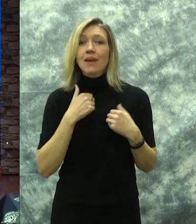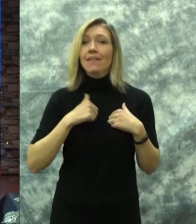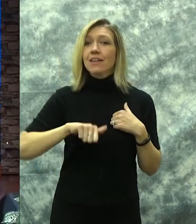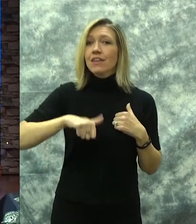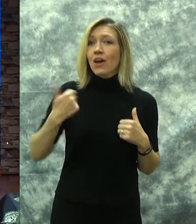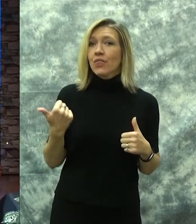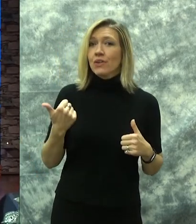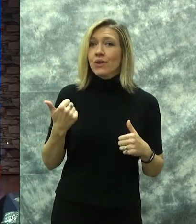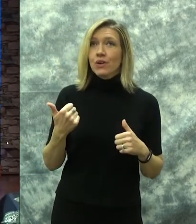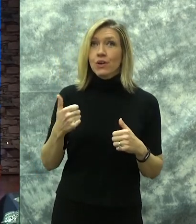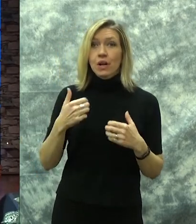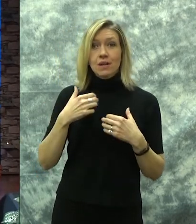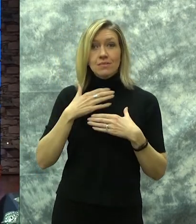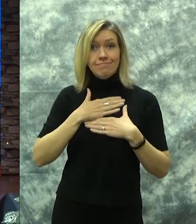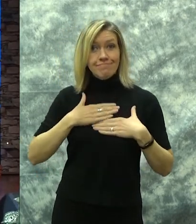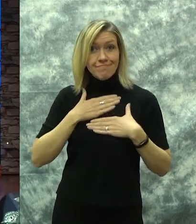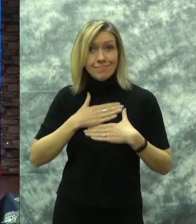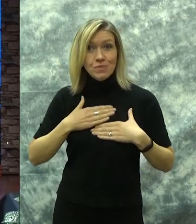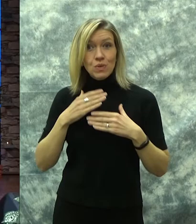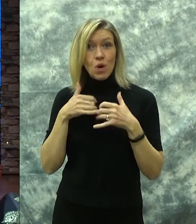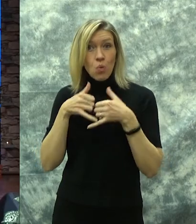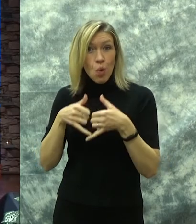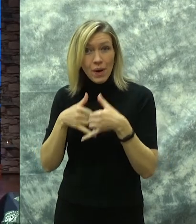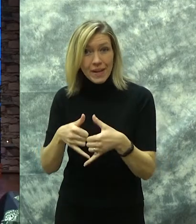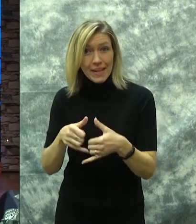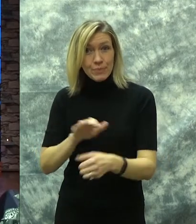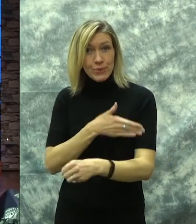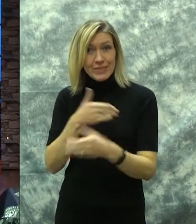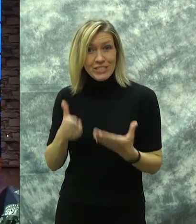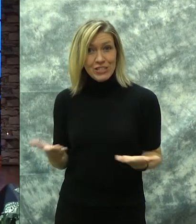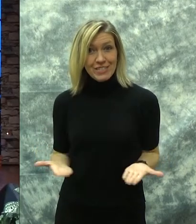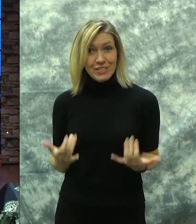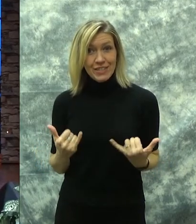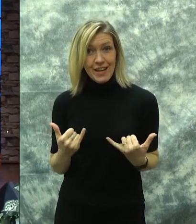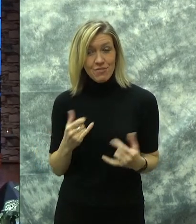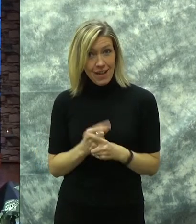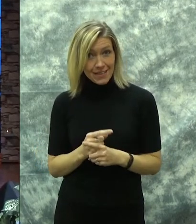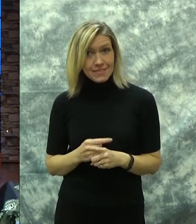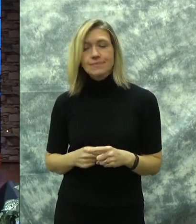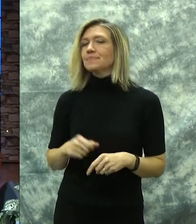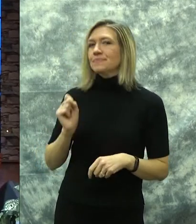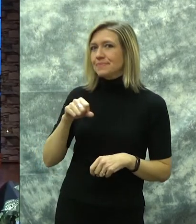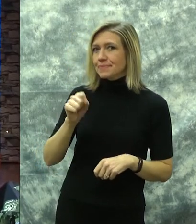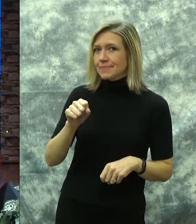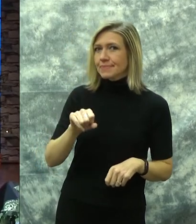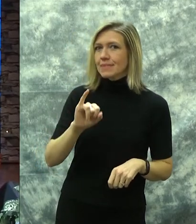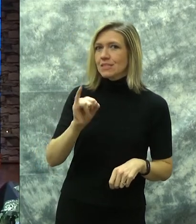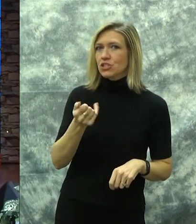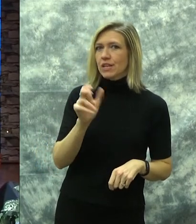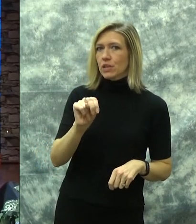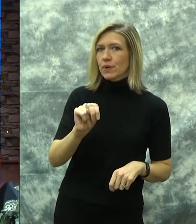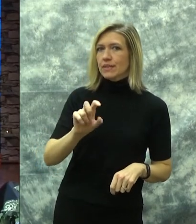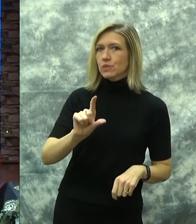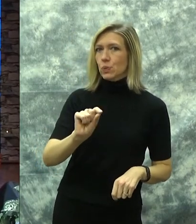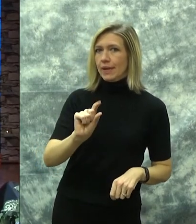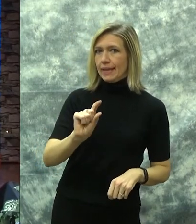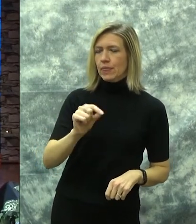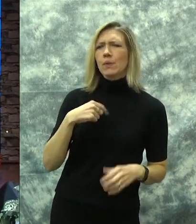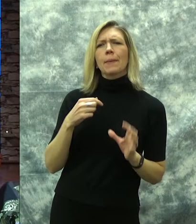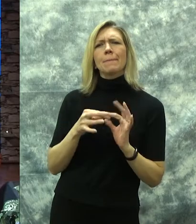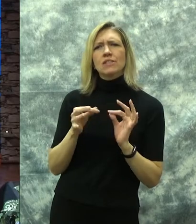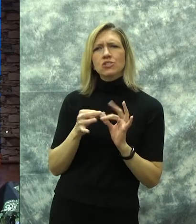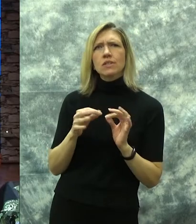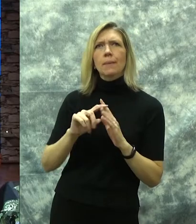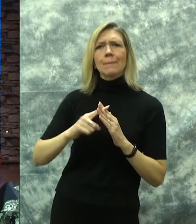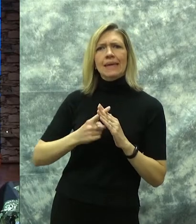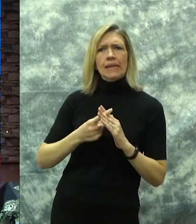awarded musician here today, don't we? We do. On January 20th, we mentioned at the beginning of this Back